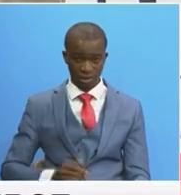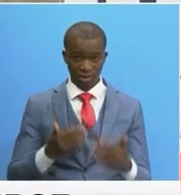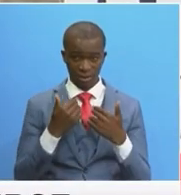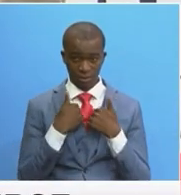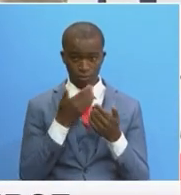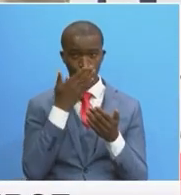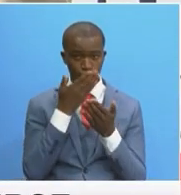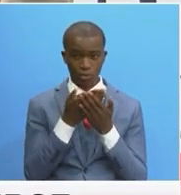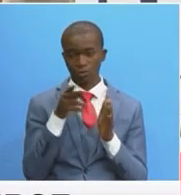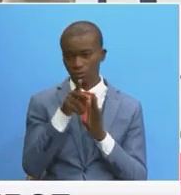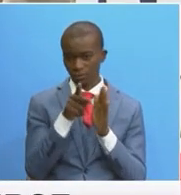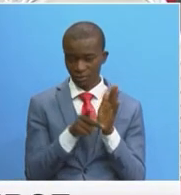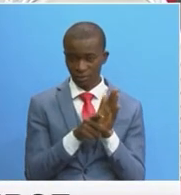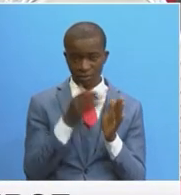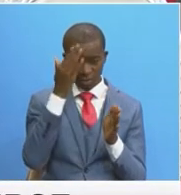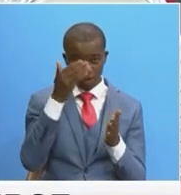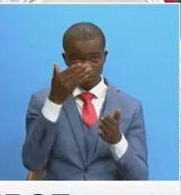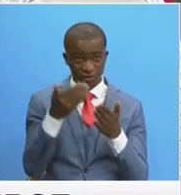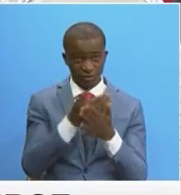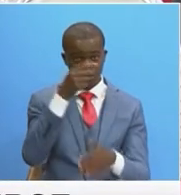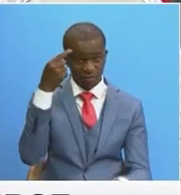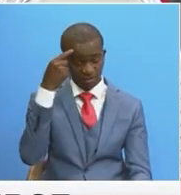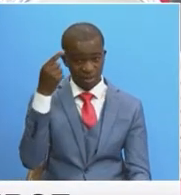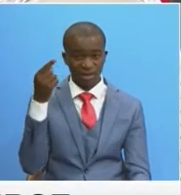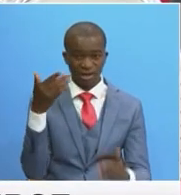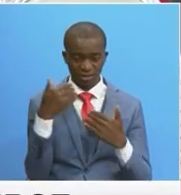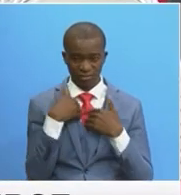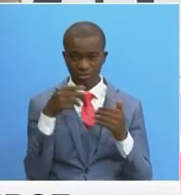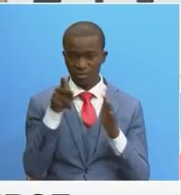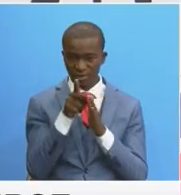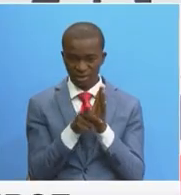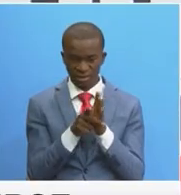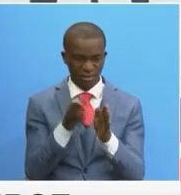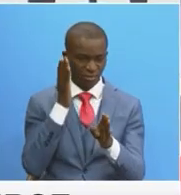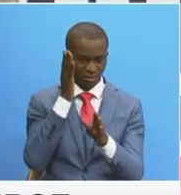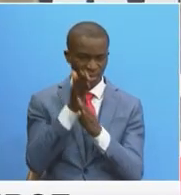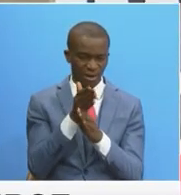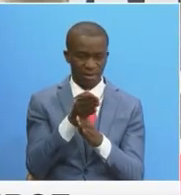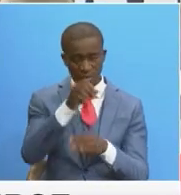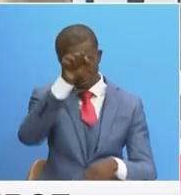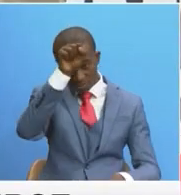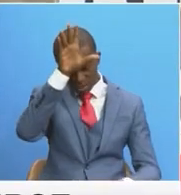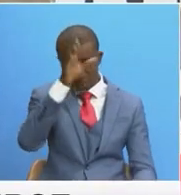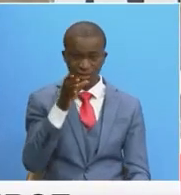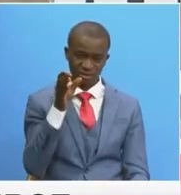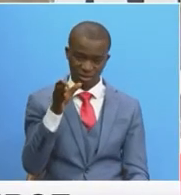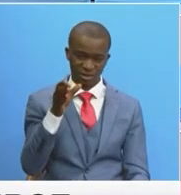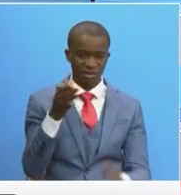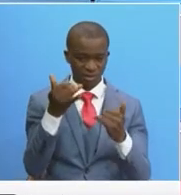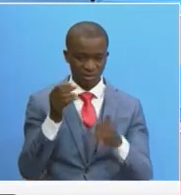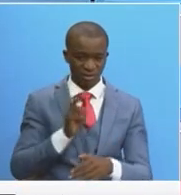the new Dawn administration is put up in the mining sector. This has enabled us to operate well.